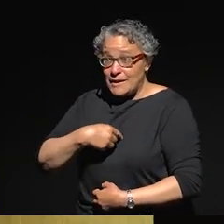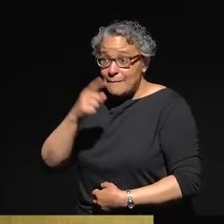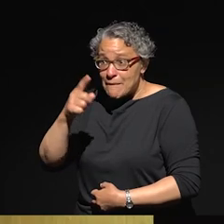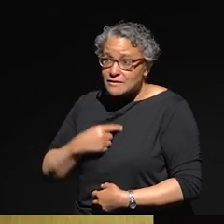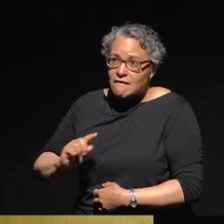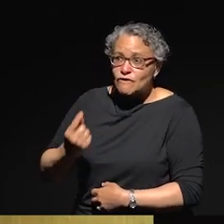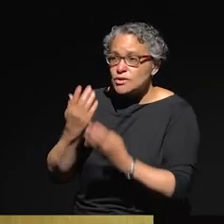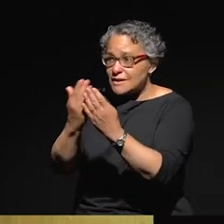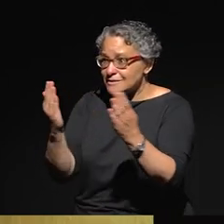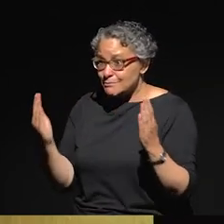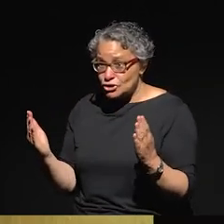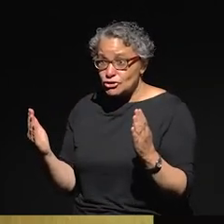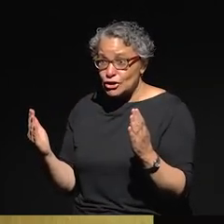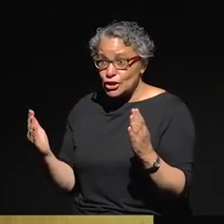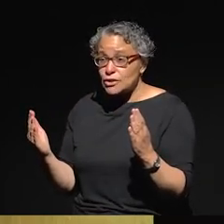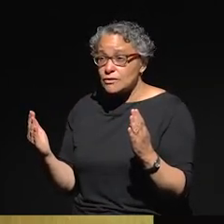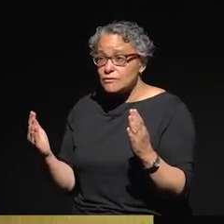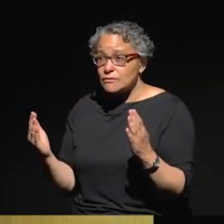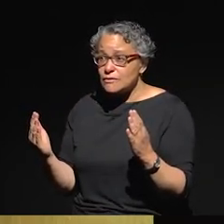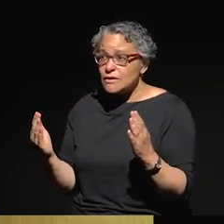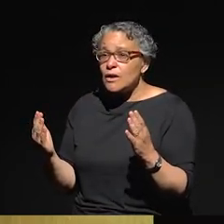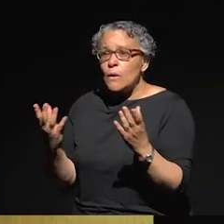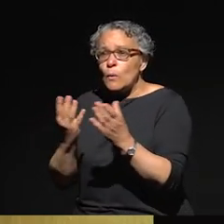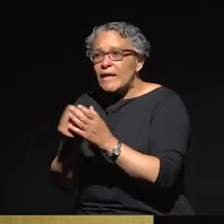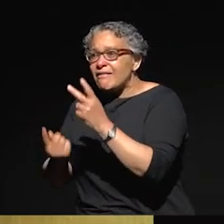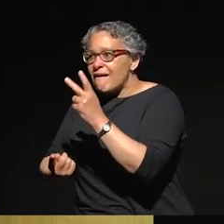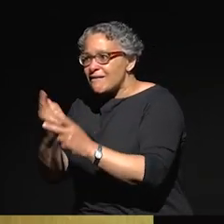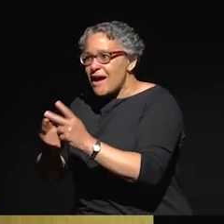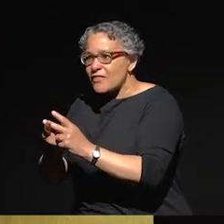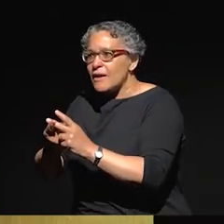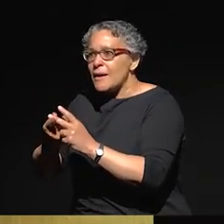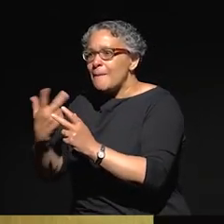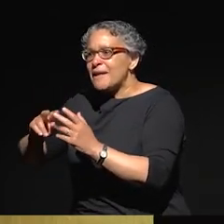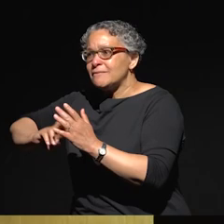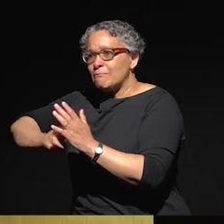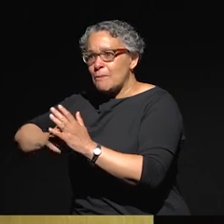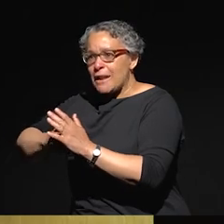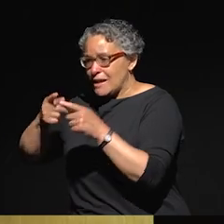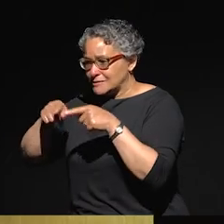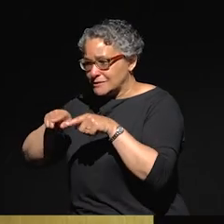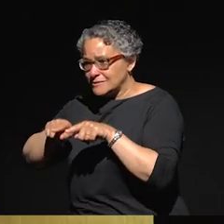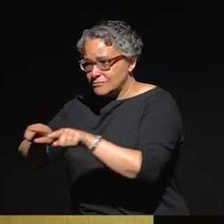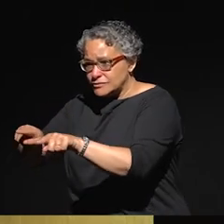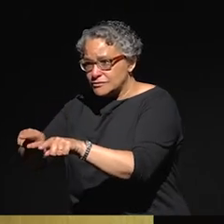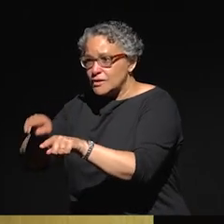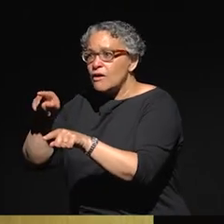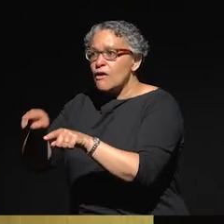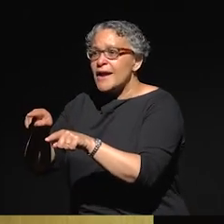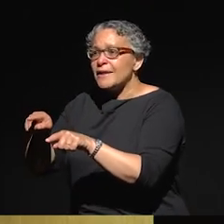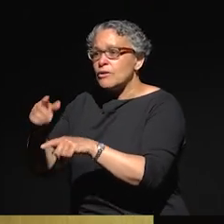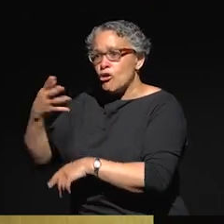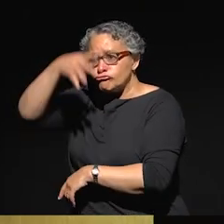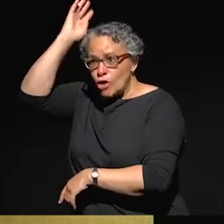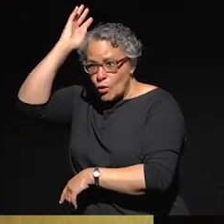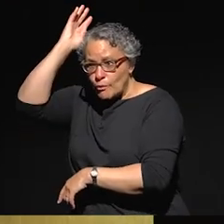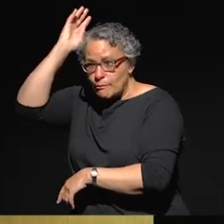first exhibition, along with the one that was being planned concurrently with ours for the Scuderia in Rome,